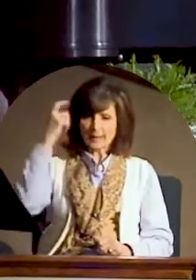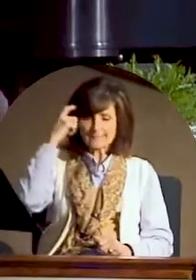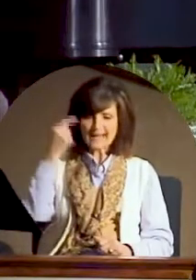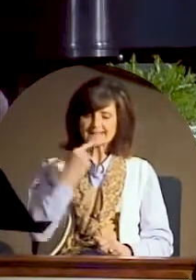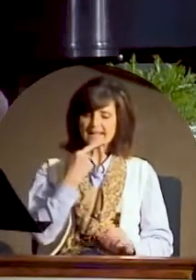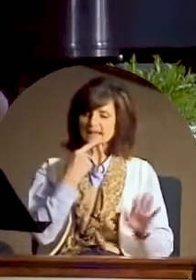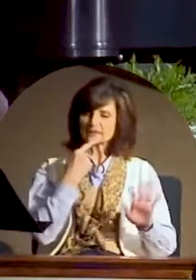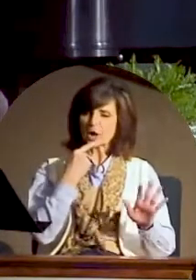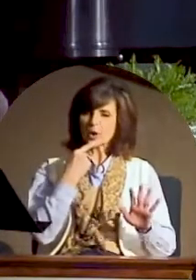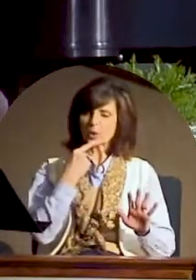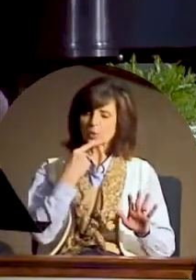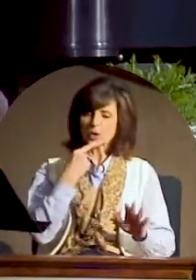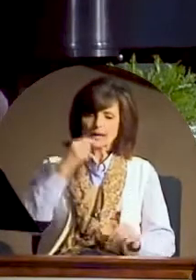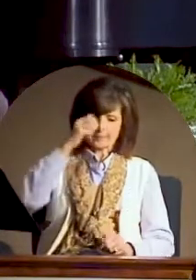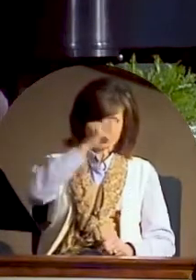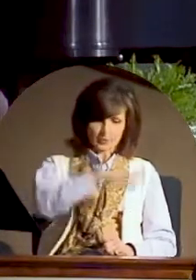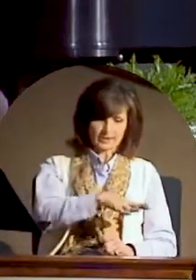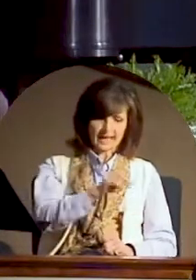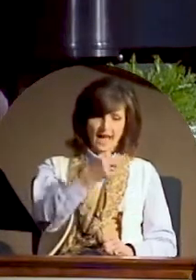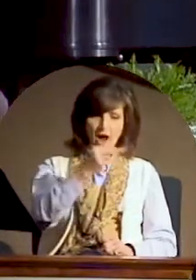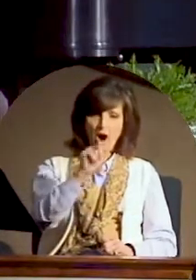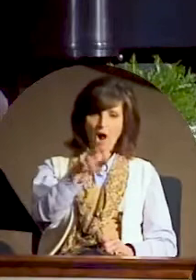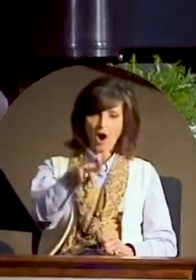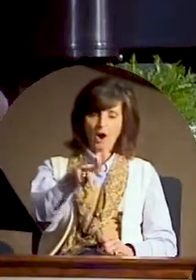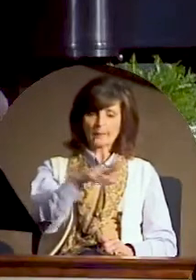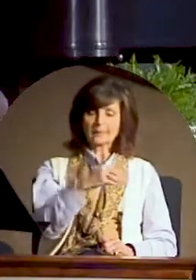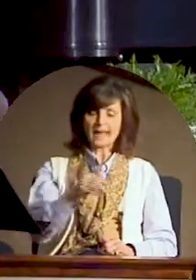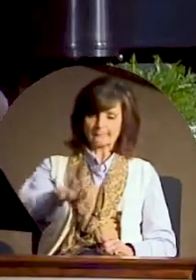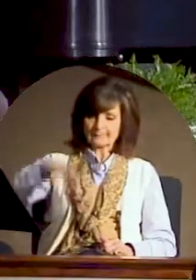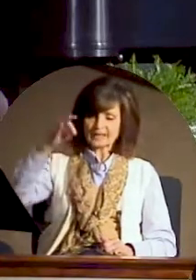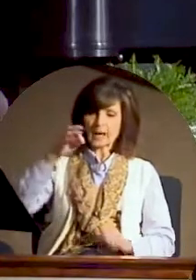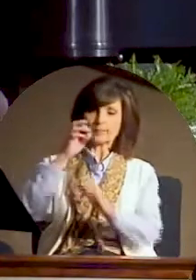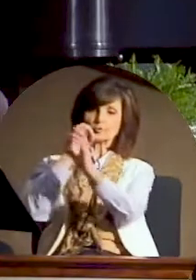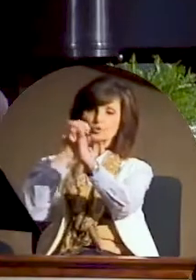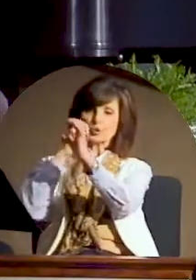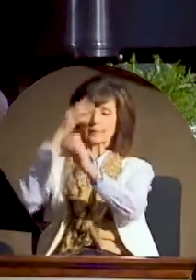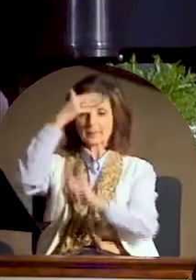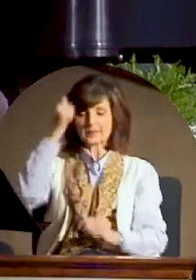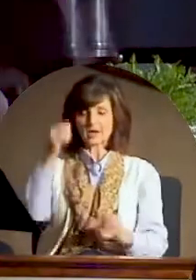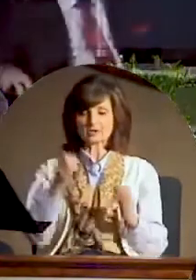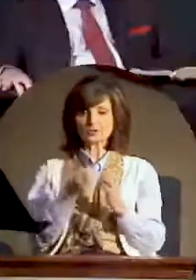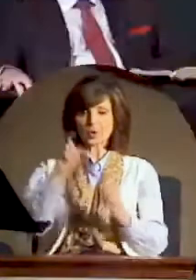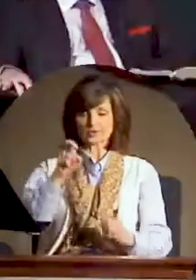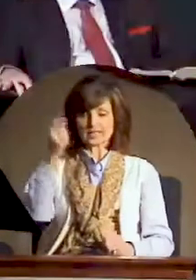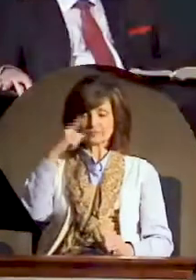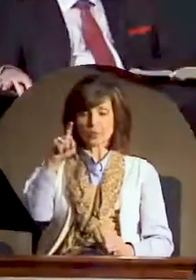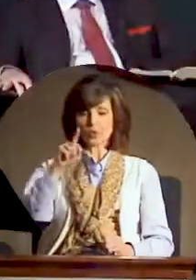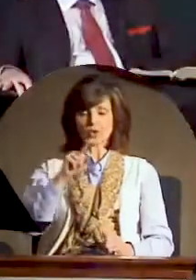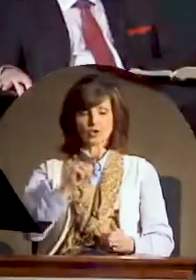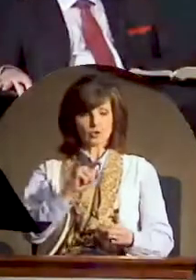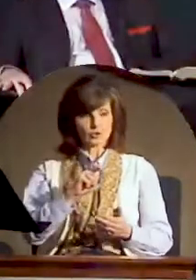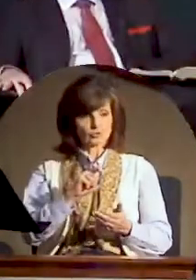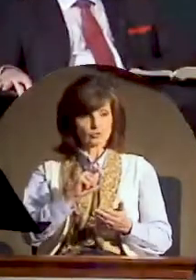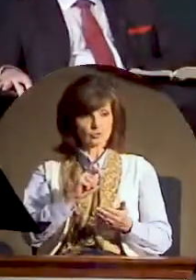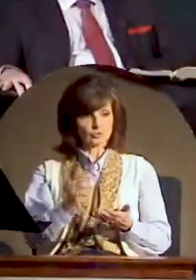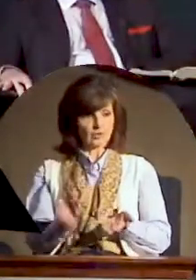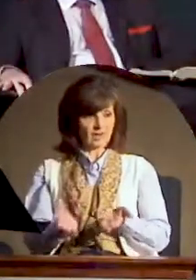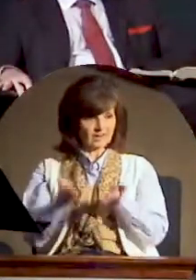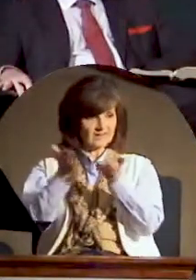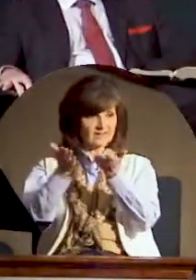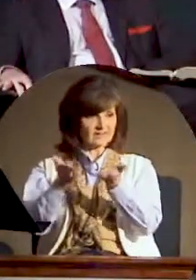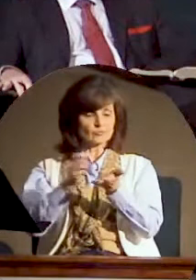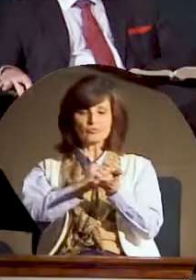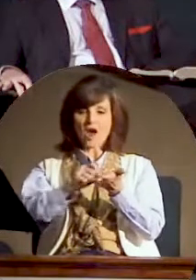no, put your harp down and pick up your trumpet, son, because it's more needful to you to write unto you and exhort you that you